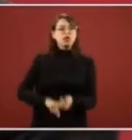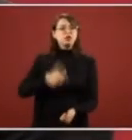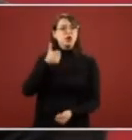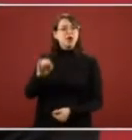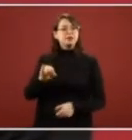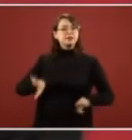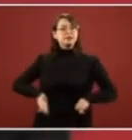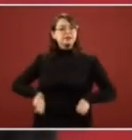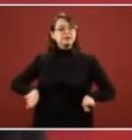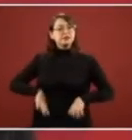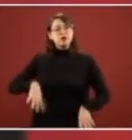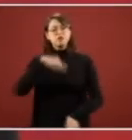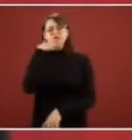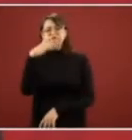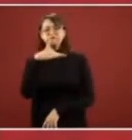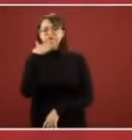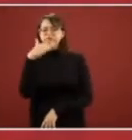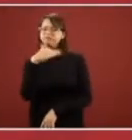Como se